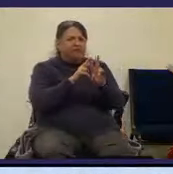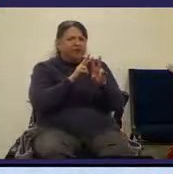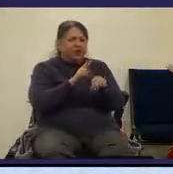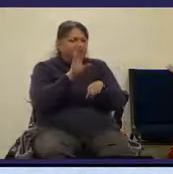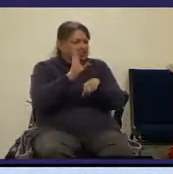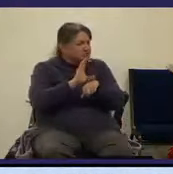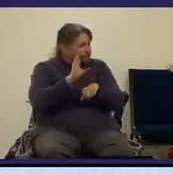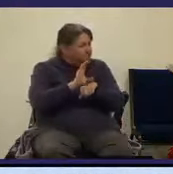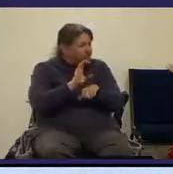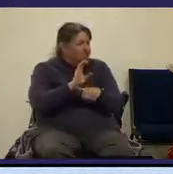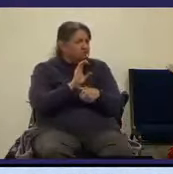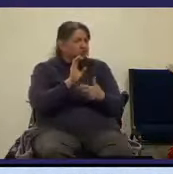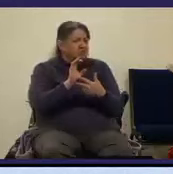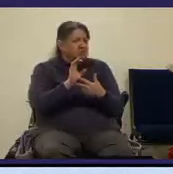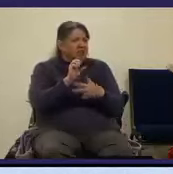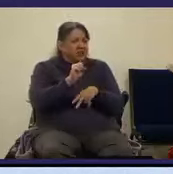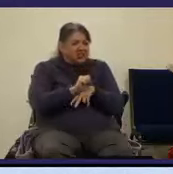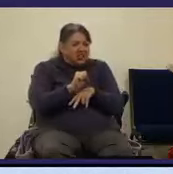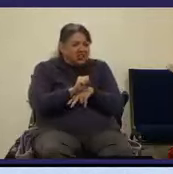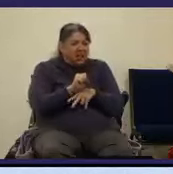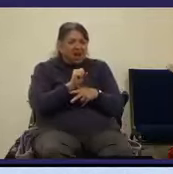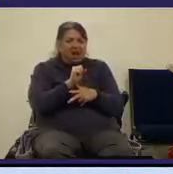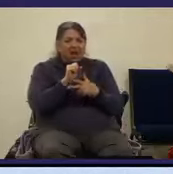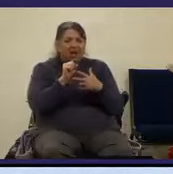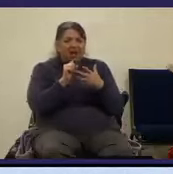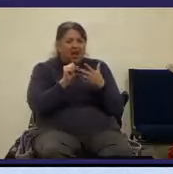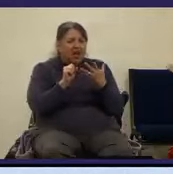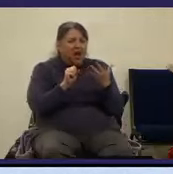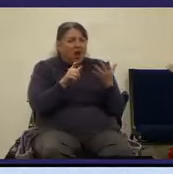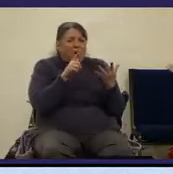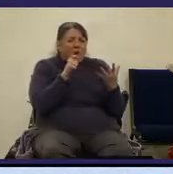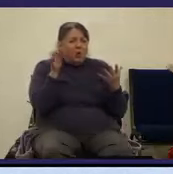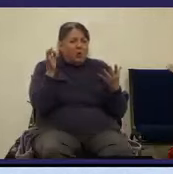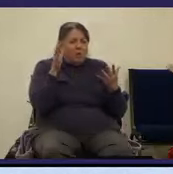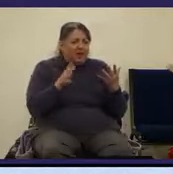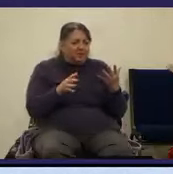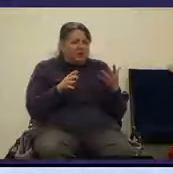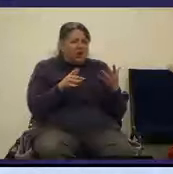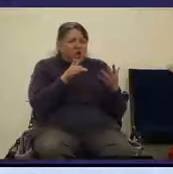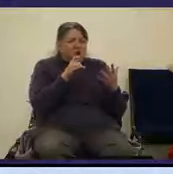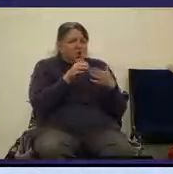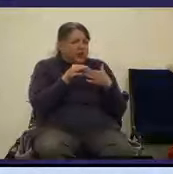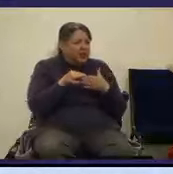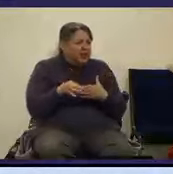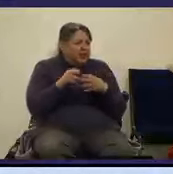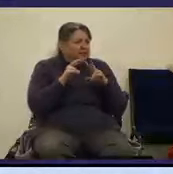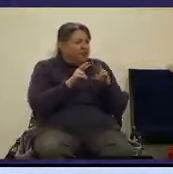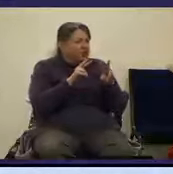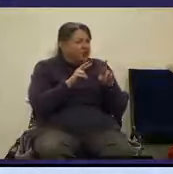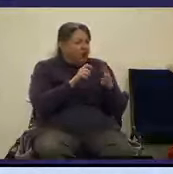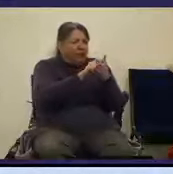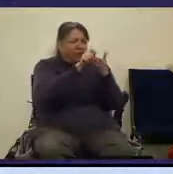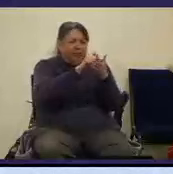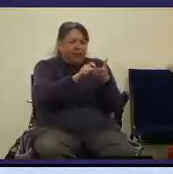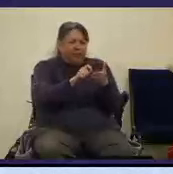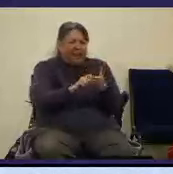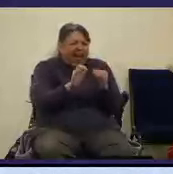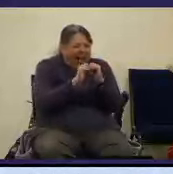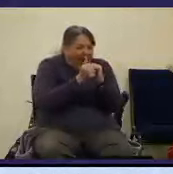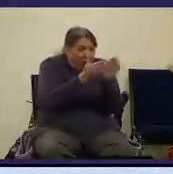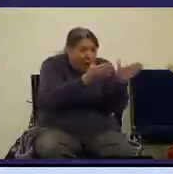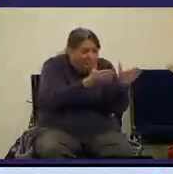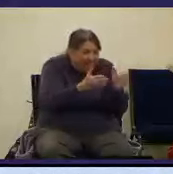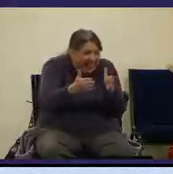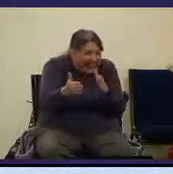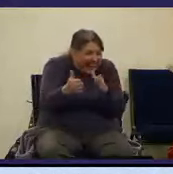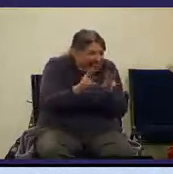way. Funeral arrangements, clergyman or a lay person, name, address, phone number, music to be